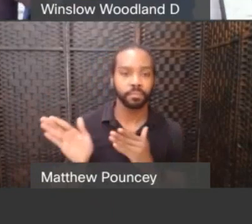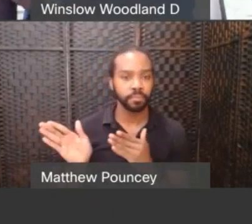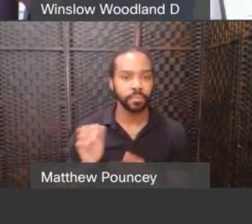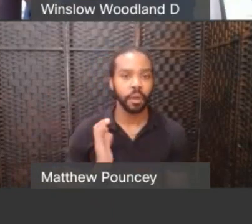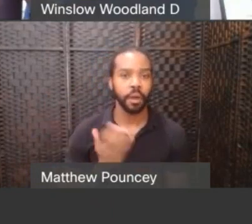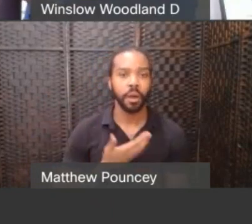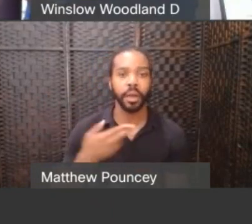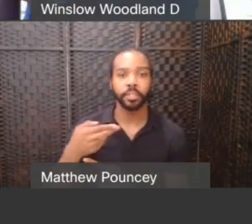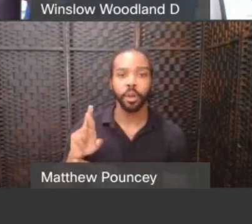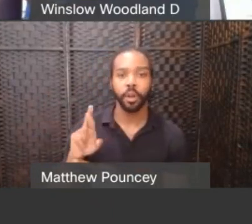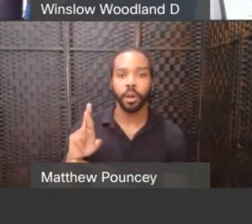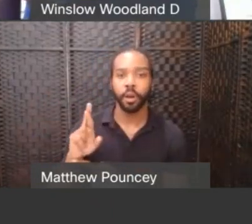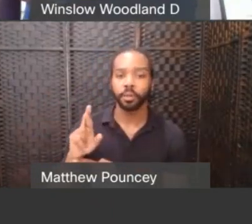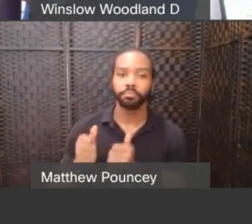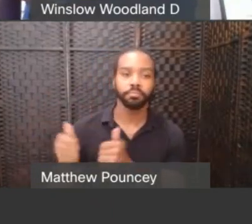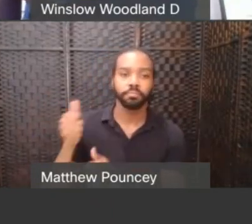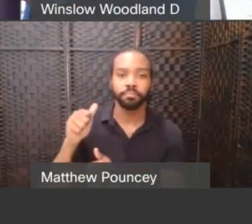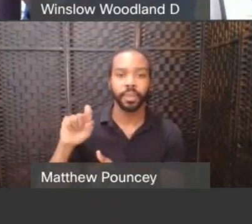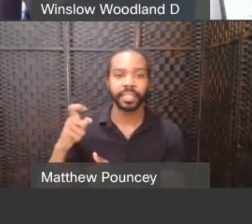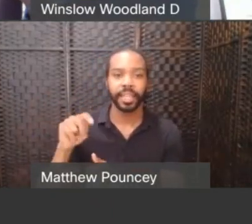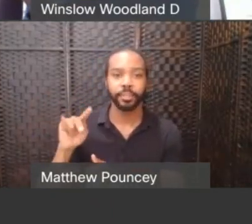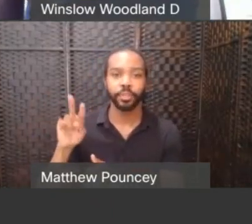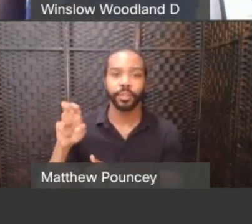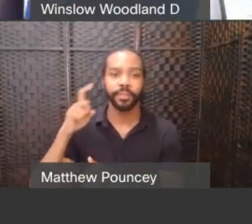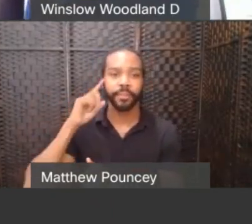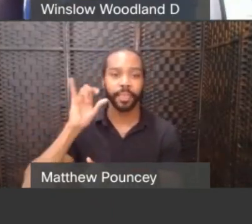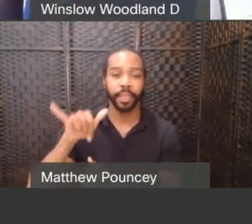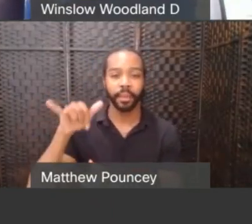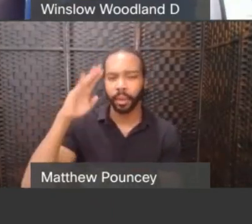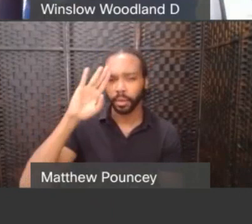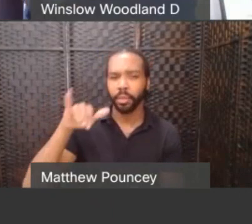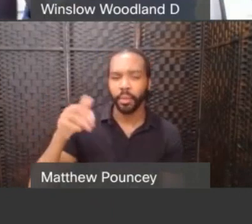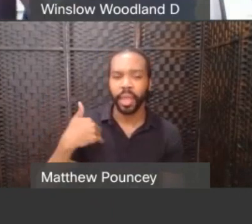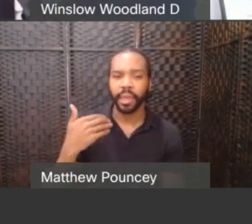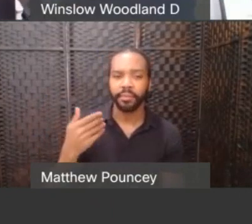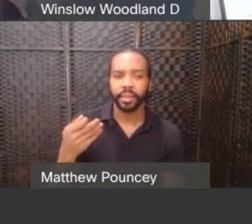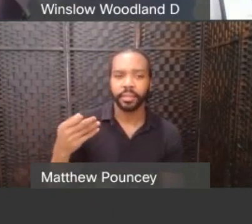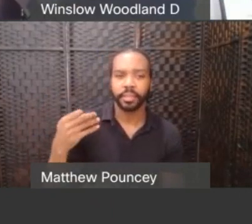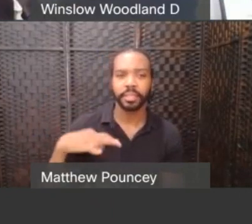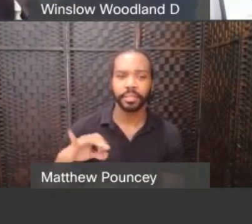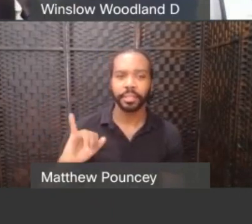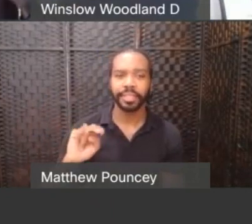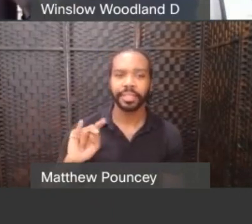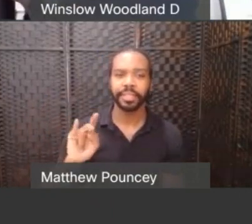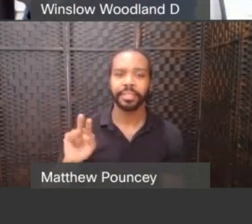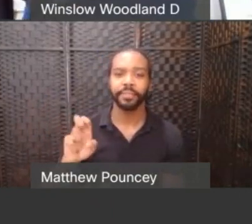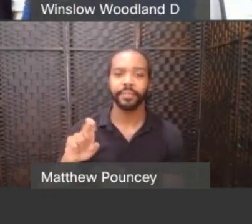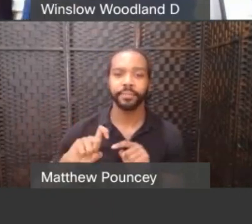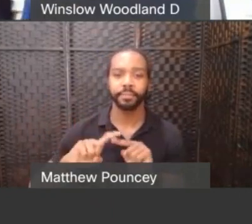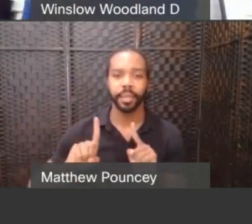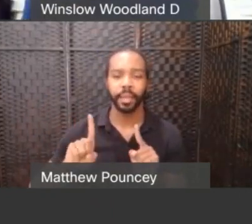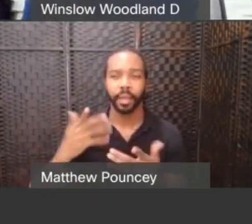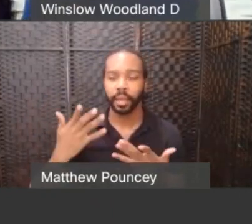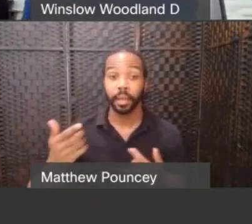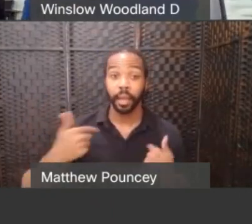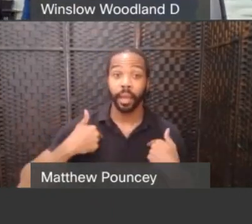executive on that, because I know there is an incentive, and I'm vaccinated, so